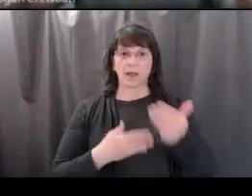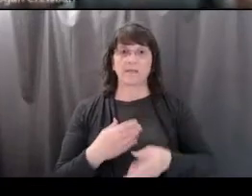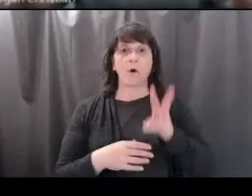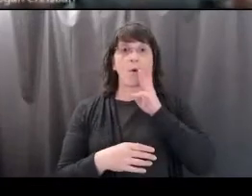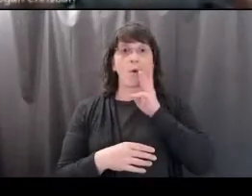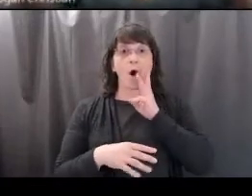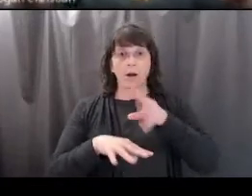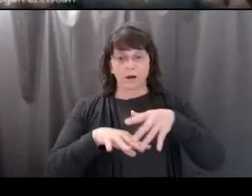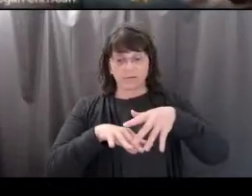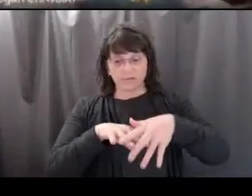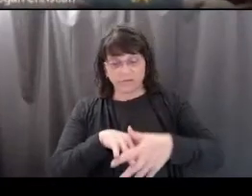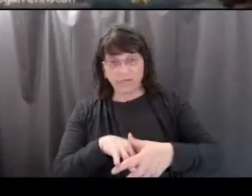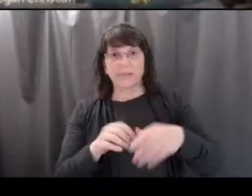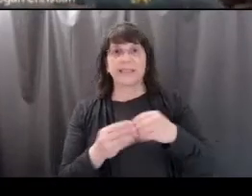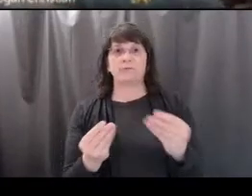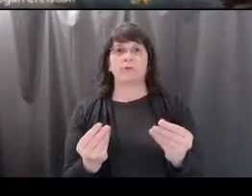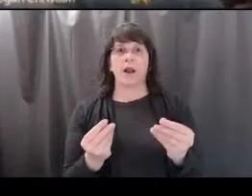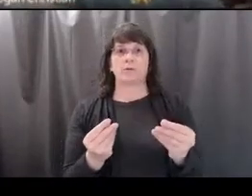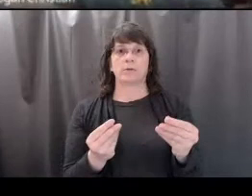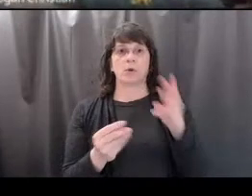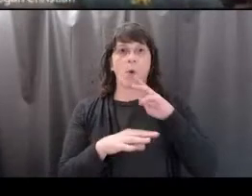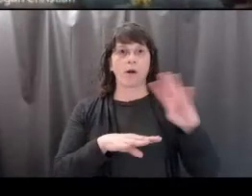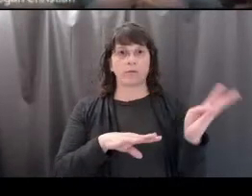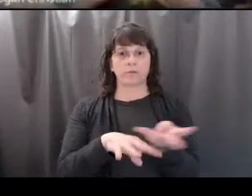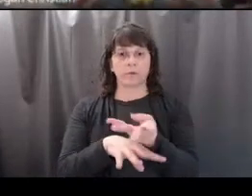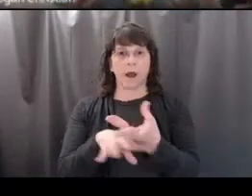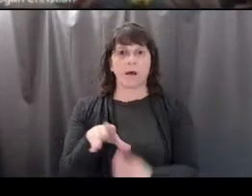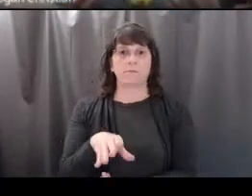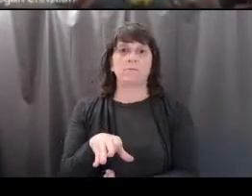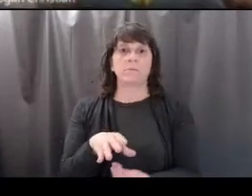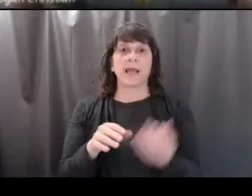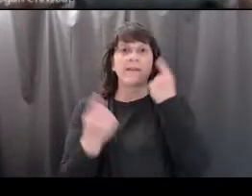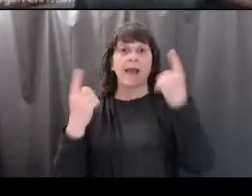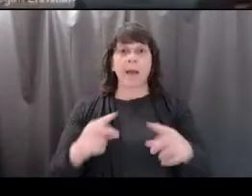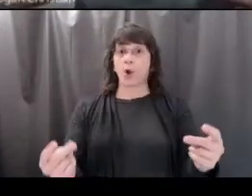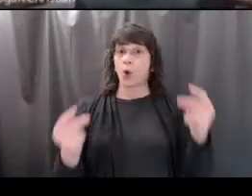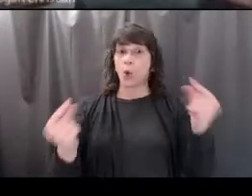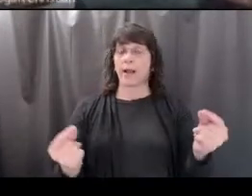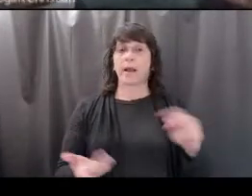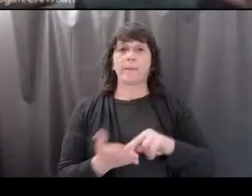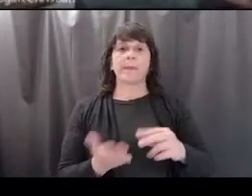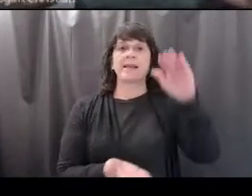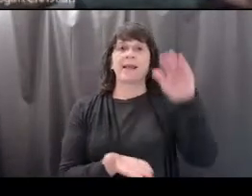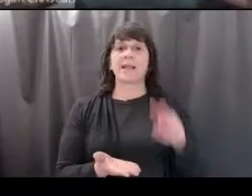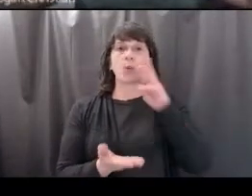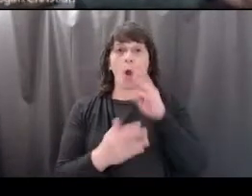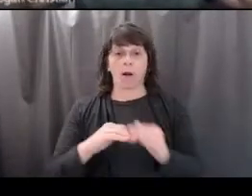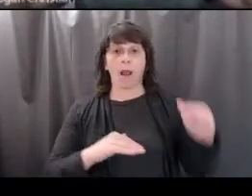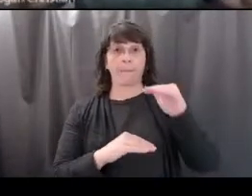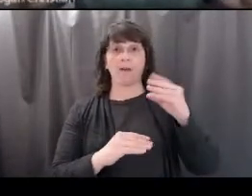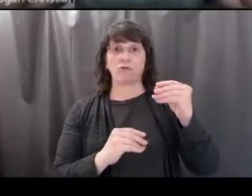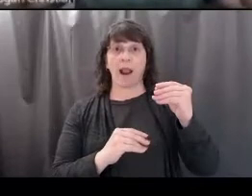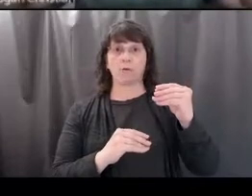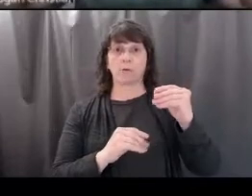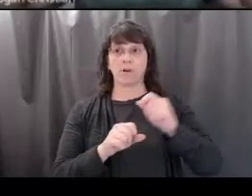water soaking into the ground. When infiltration occurs quickly, there's less water remaining above ground to cause